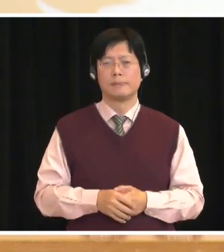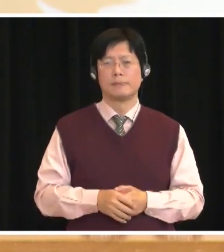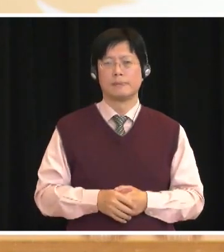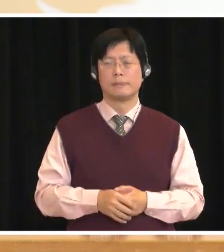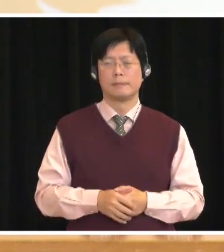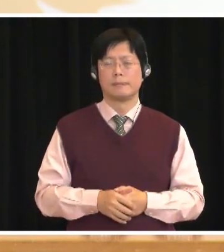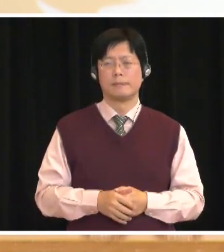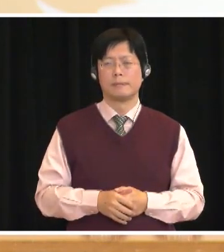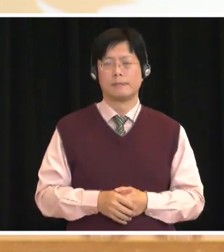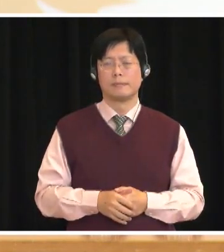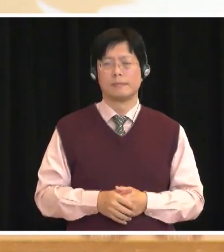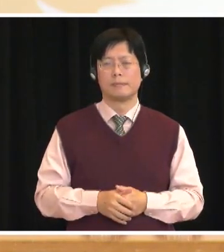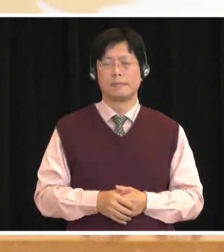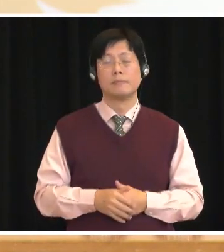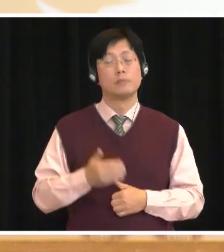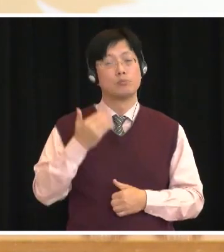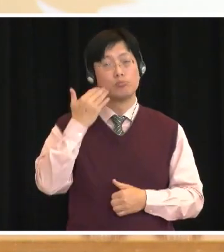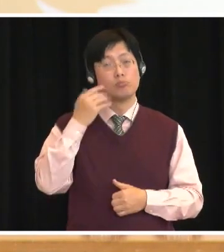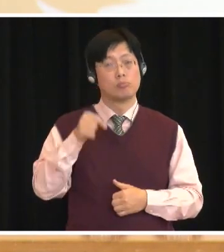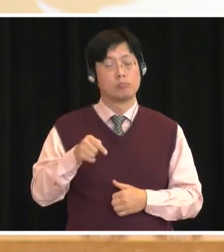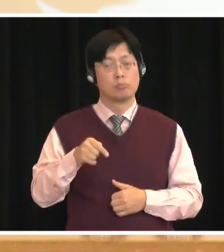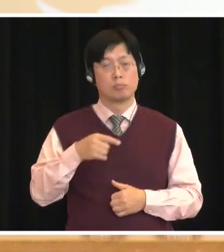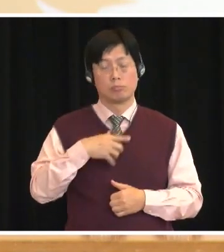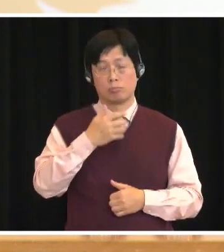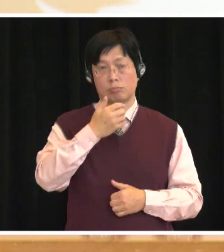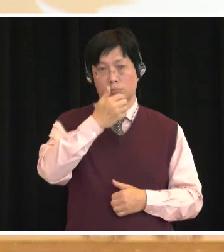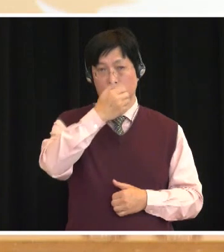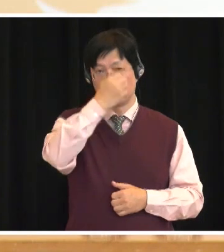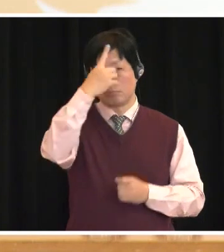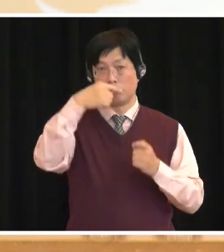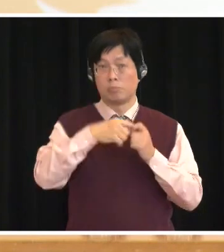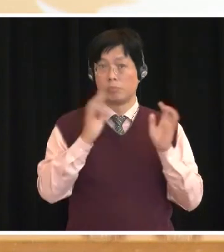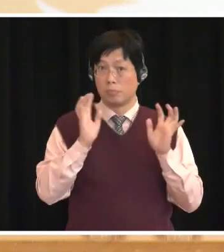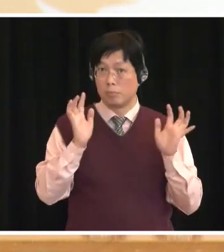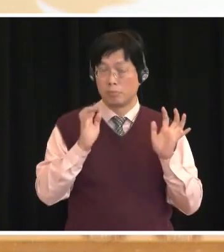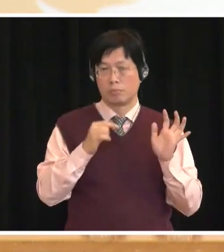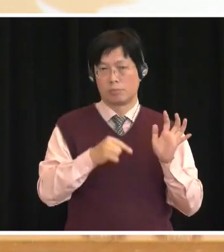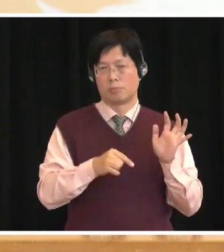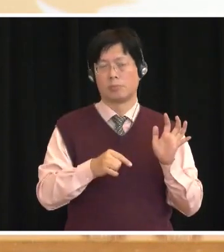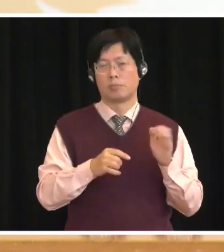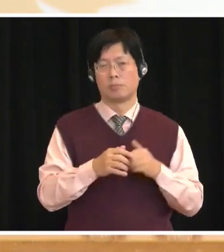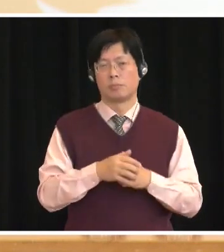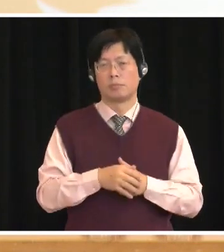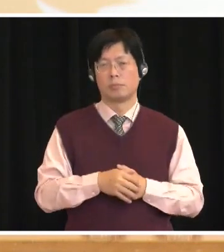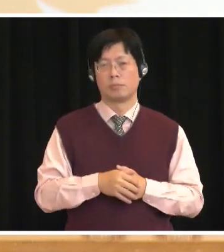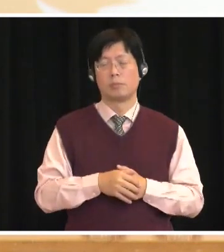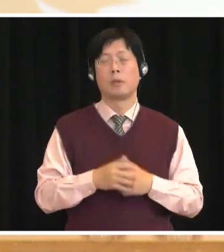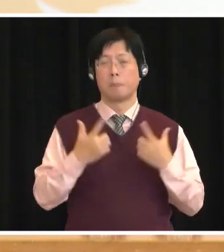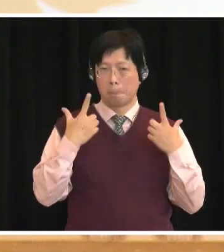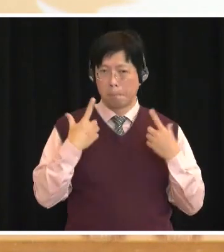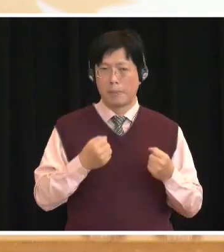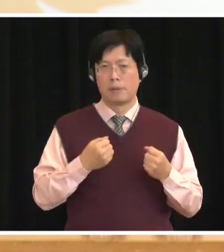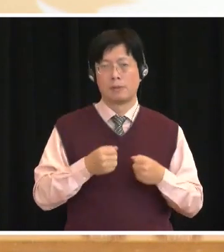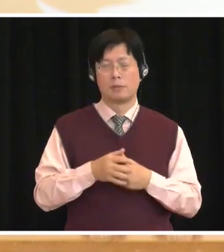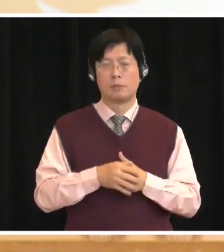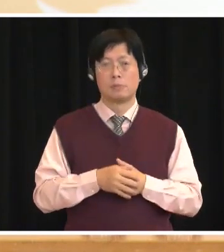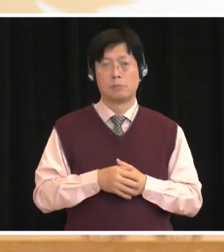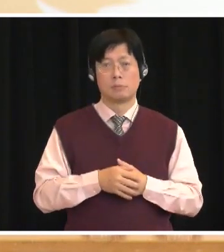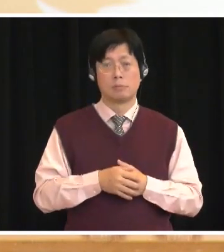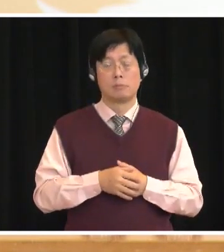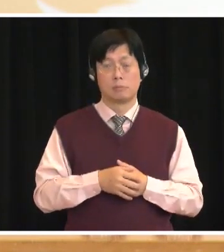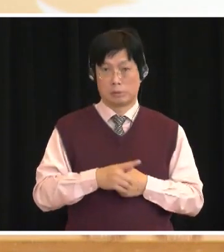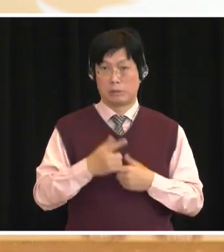a child, a victim of a sexual exploitation or sexual abuse crime,